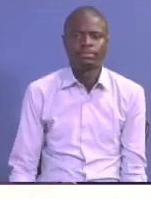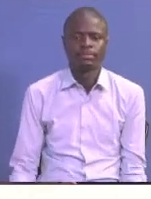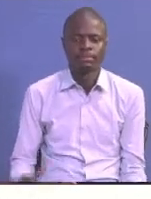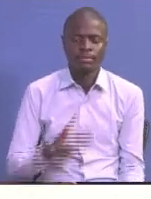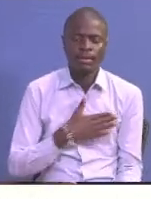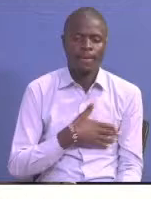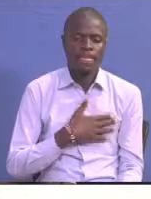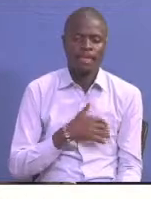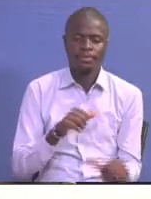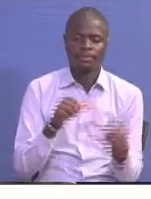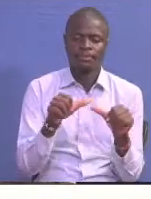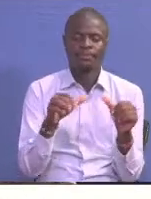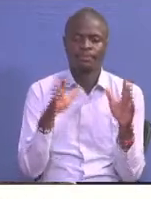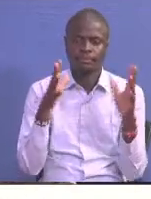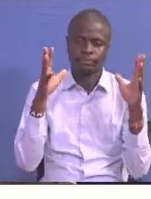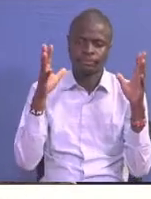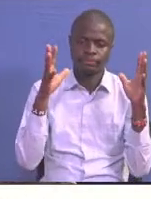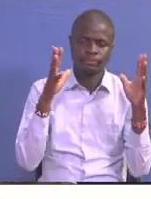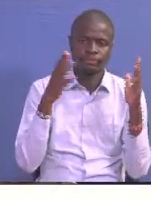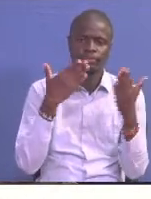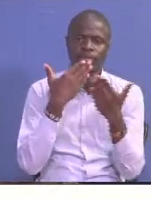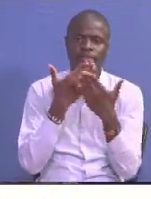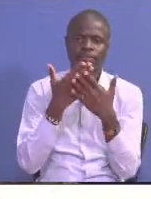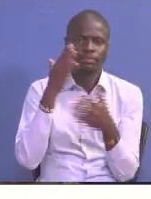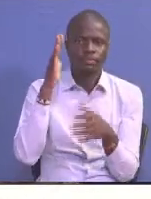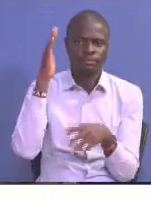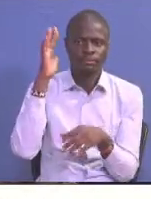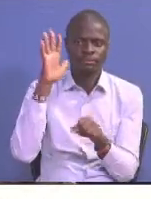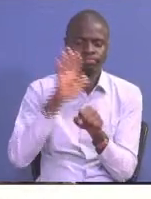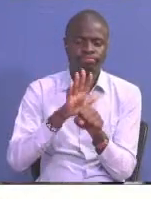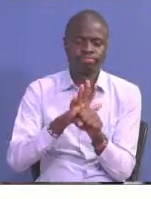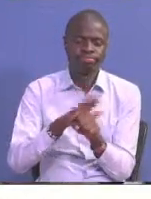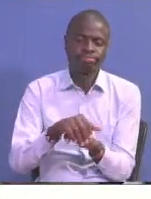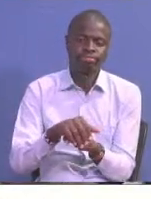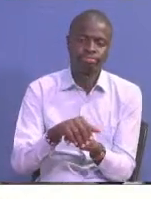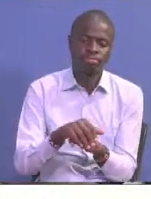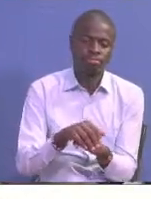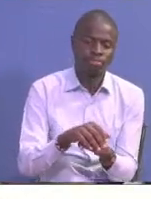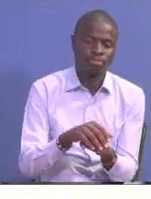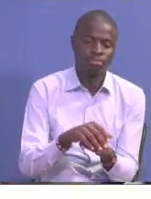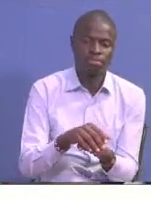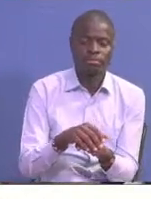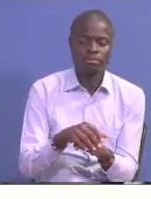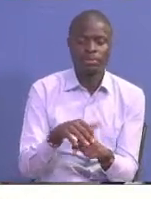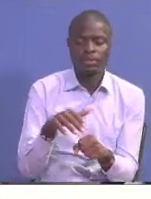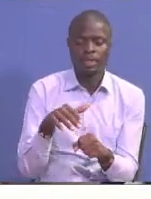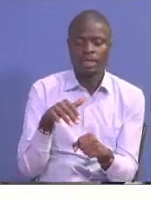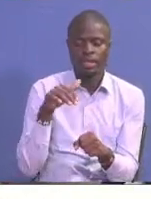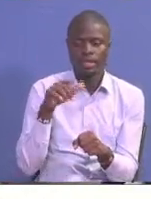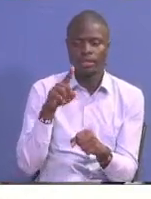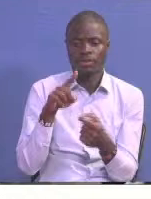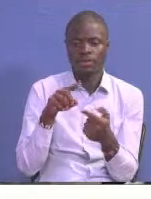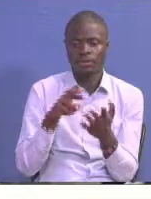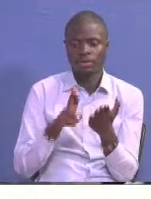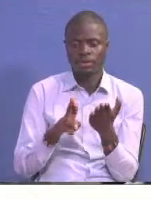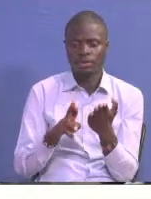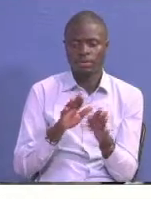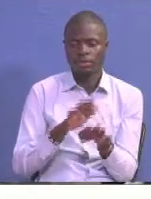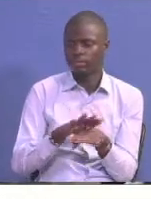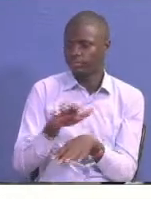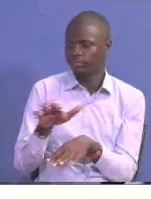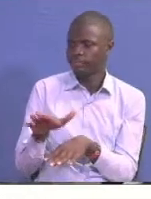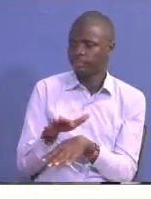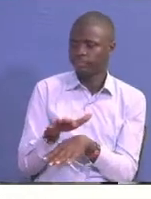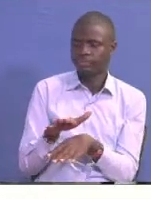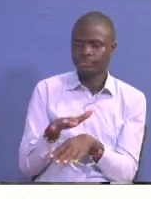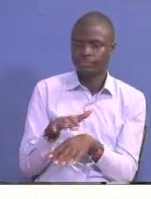Please, let's keep clapping for him. Thank you very much. Mr. Chancellor, sir, we shall request you to remain on stage.